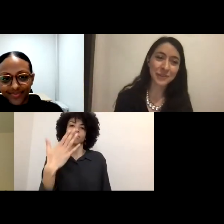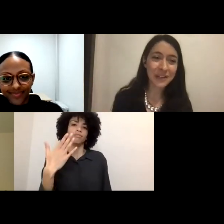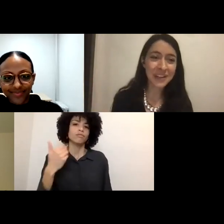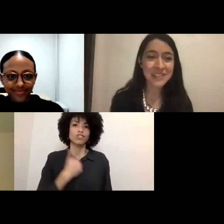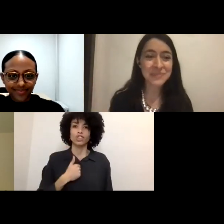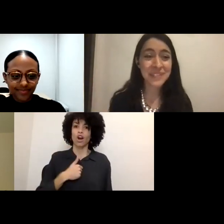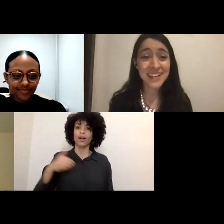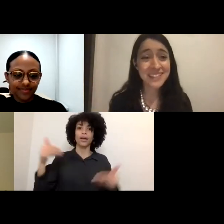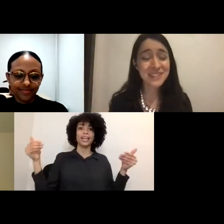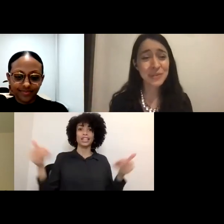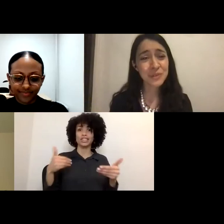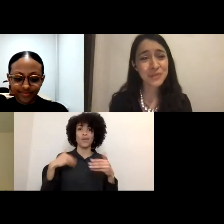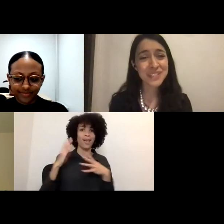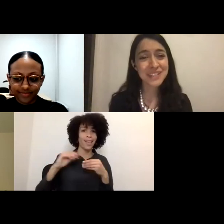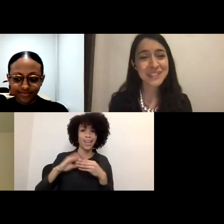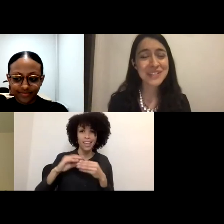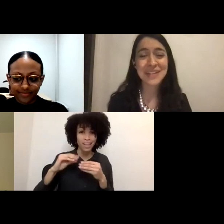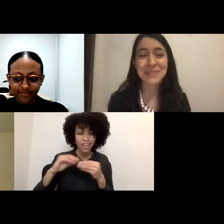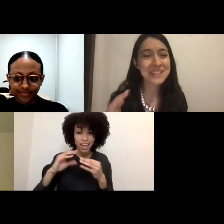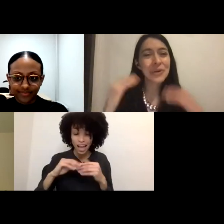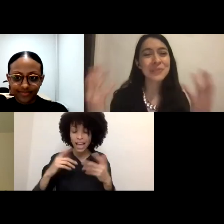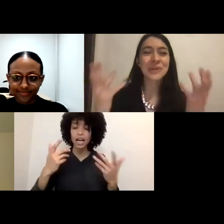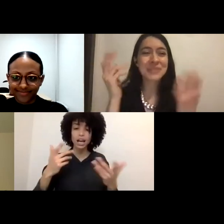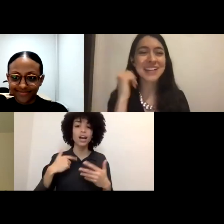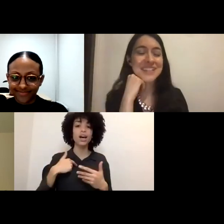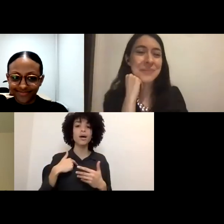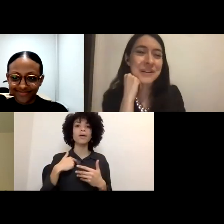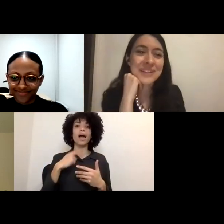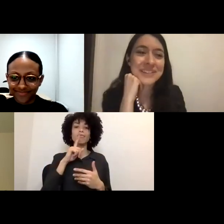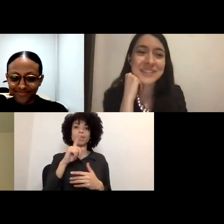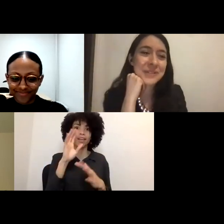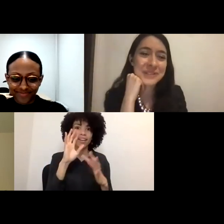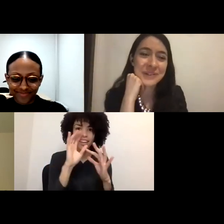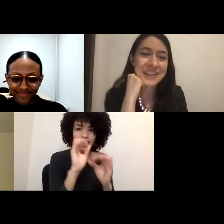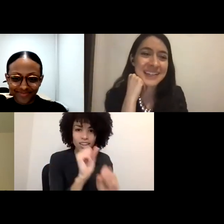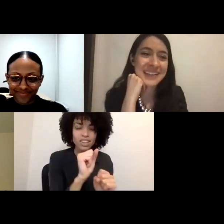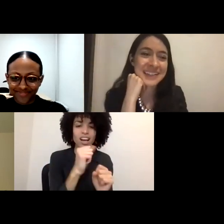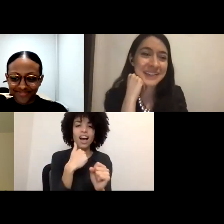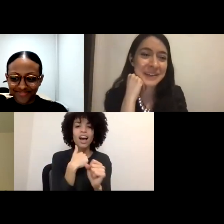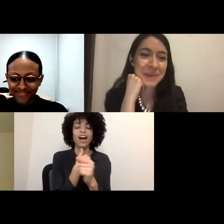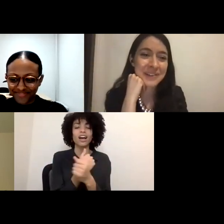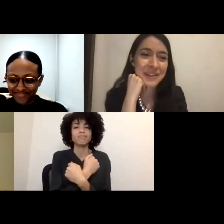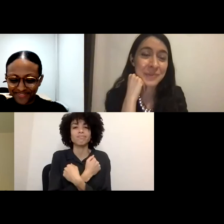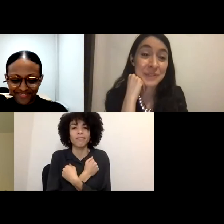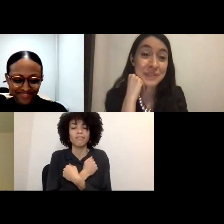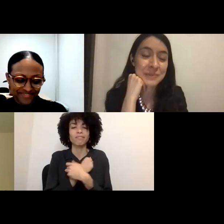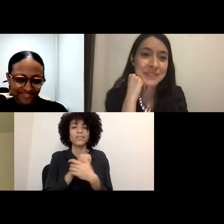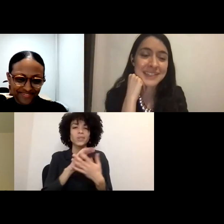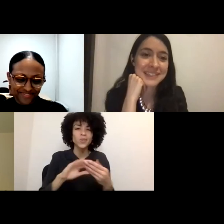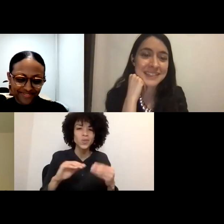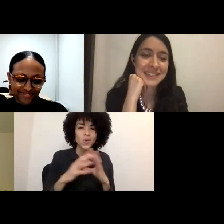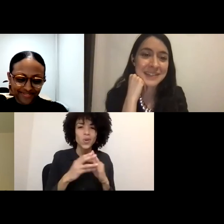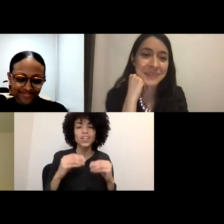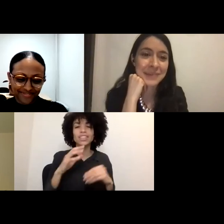so long. But yes, it's so beautiful to hear your stories. And I'm getting so absorbed, actually, the part of me that just adores story and hearing about what makes people tick